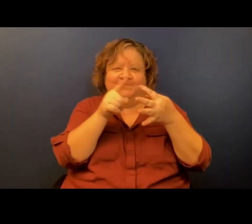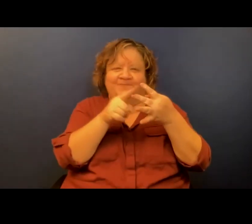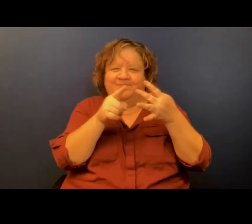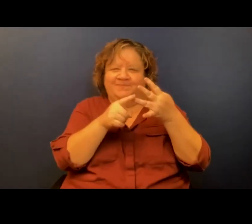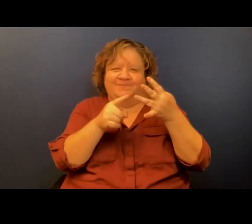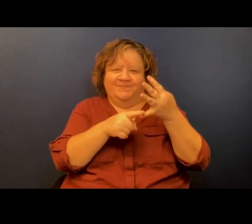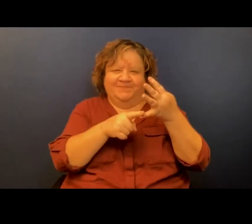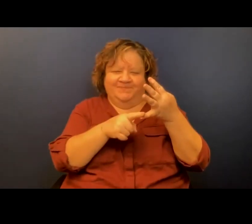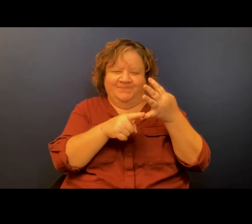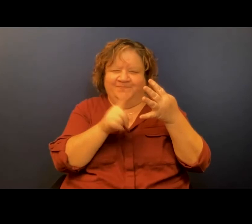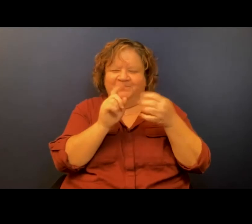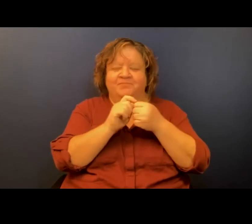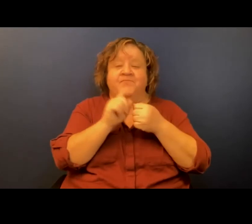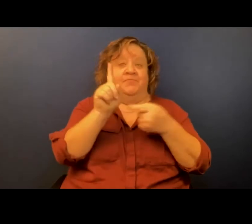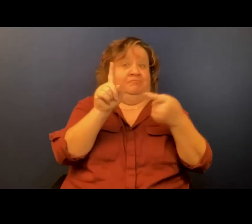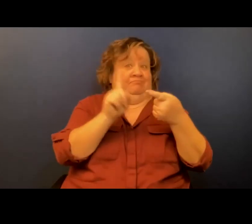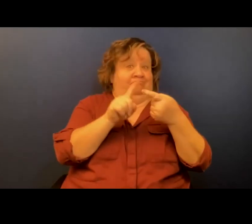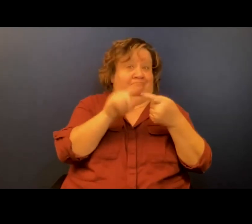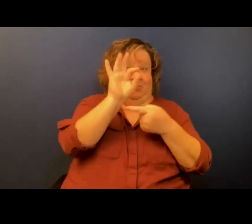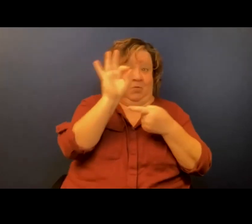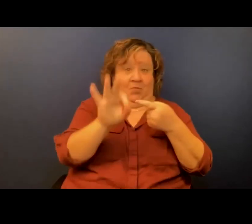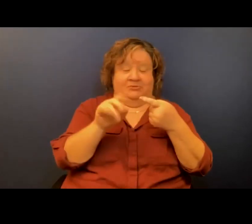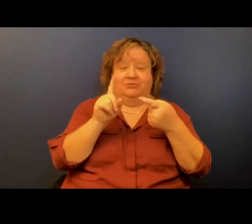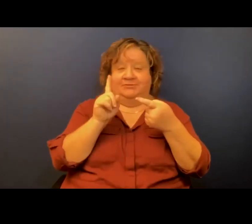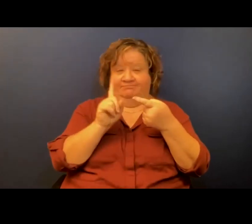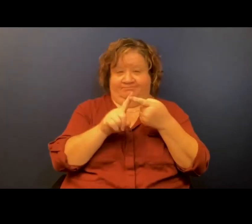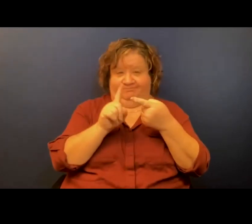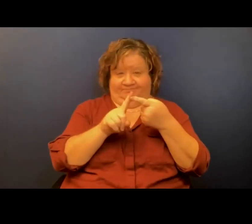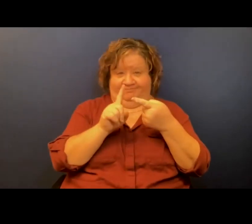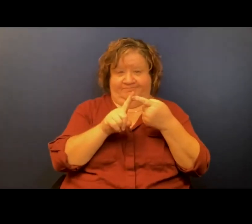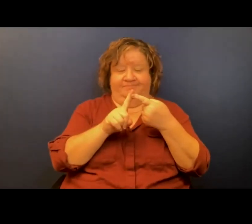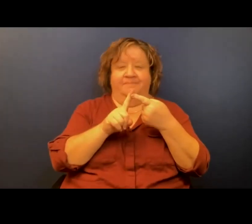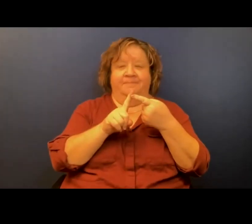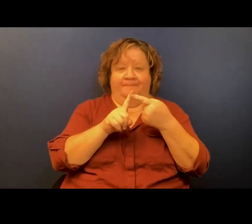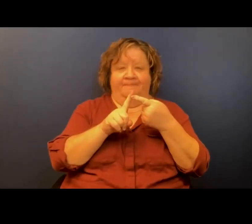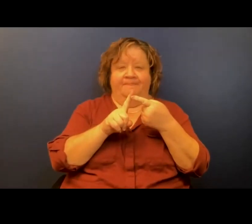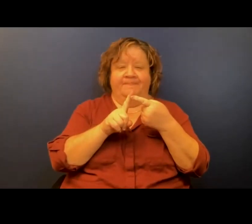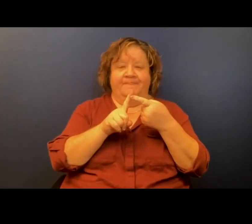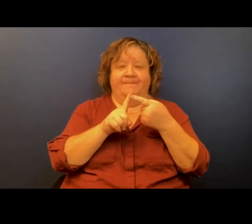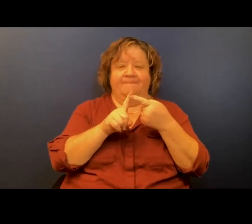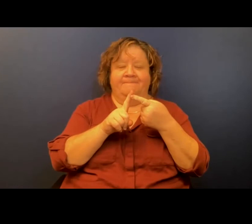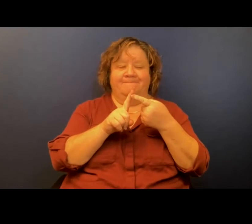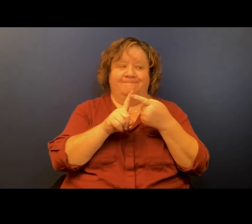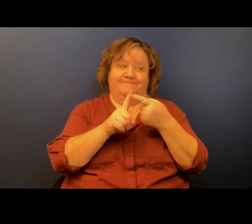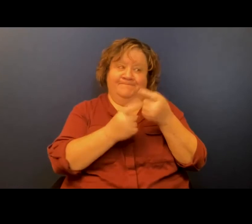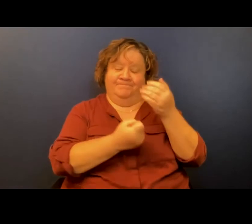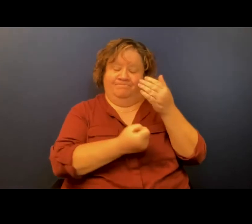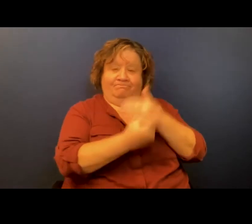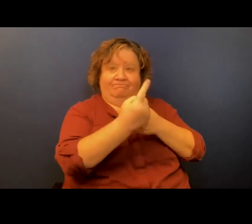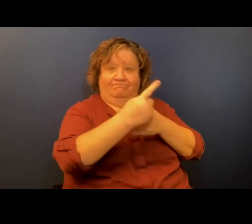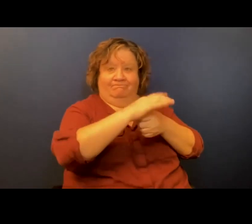How did the pandemic of COVID-19 affect you in your